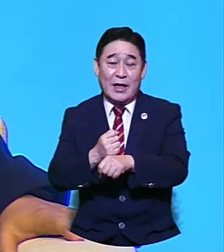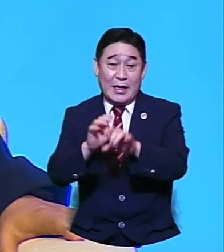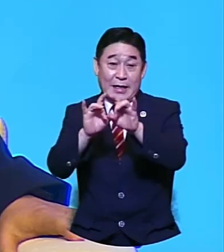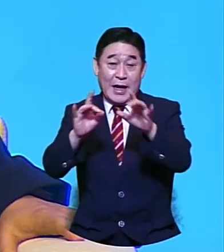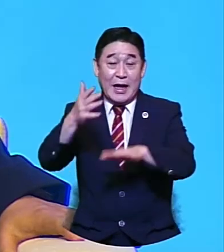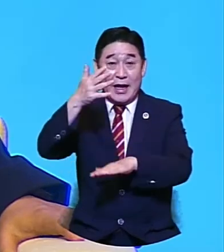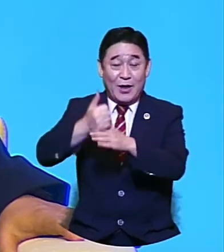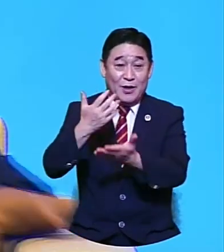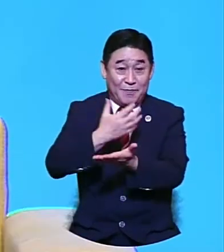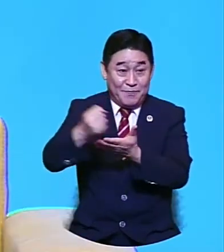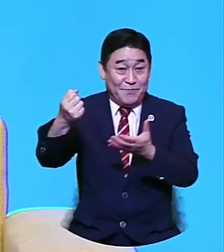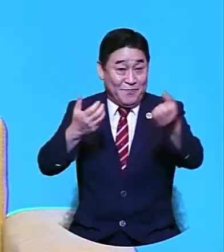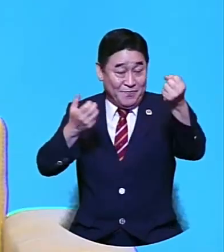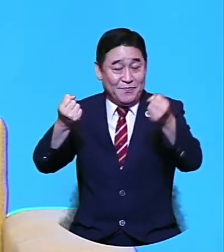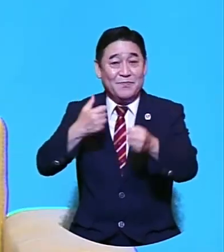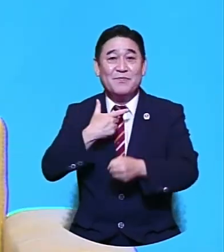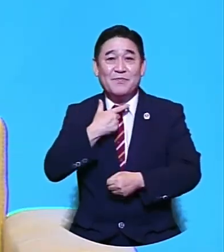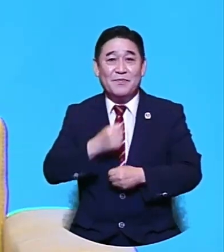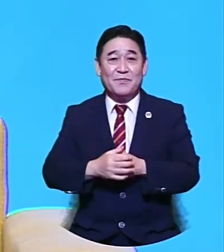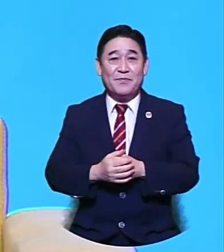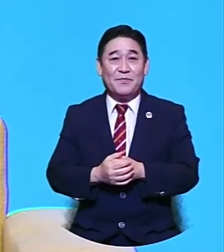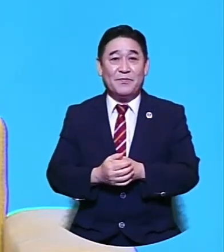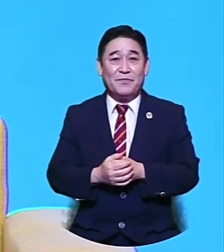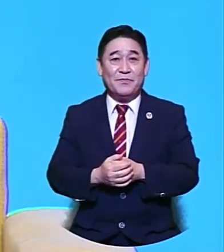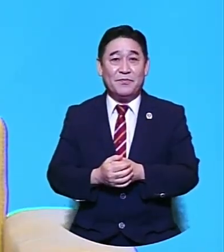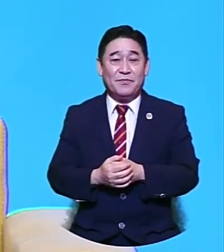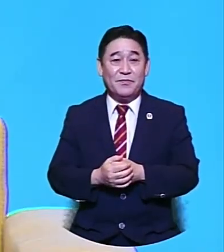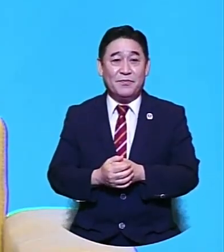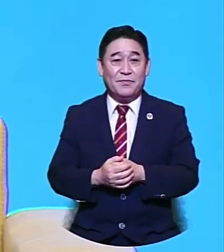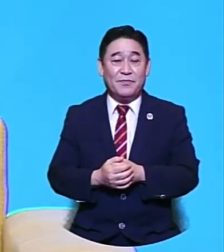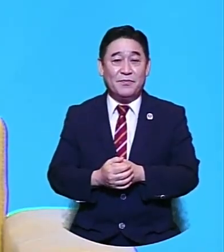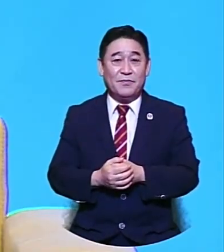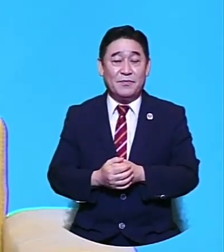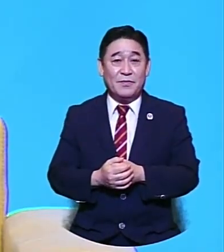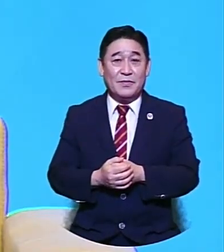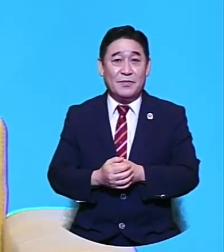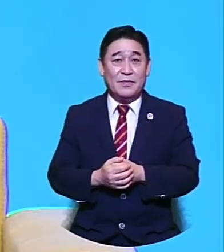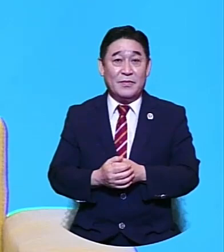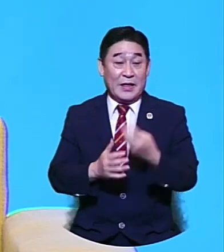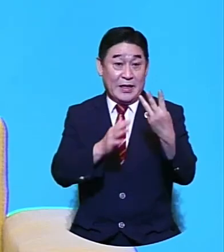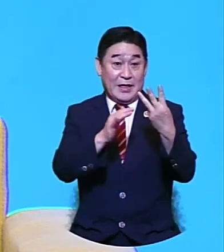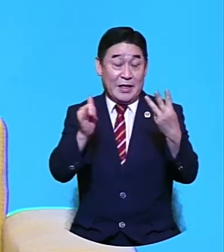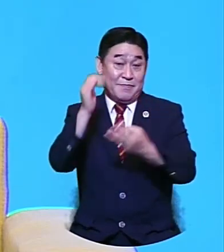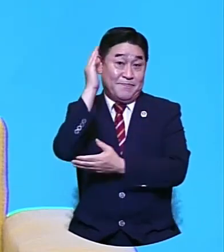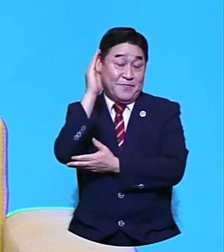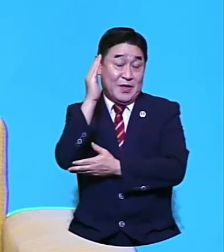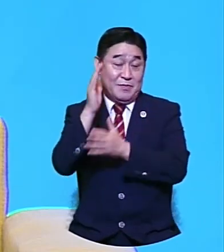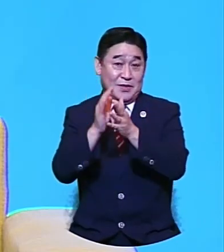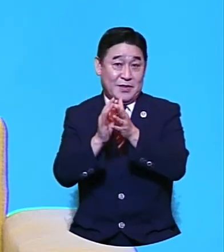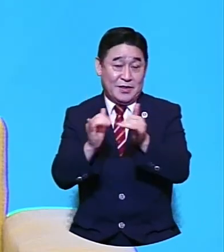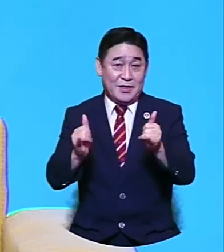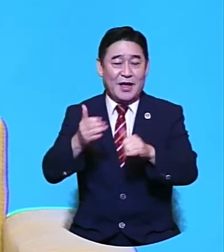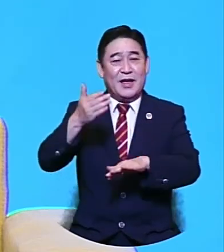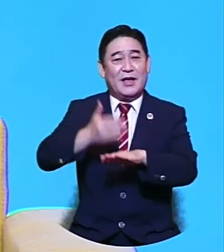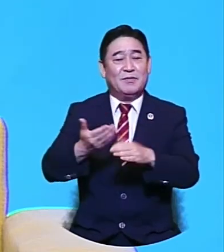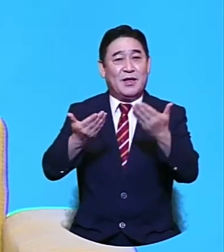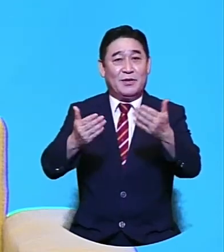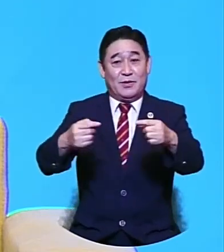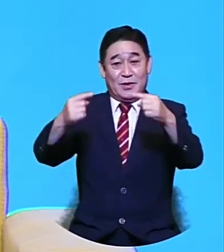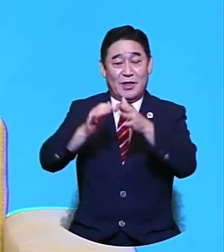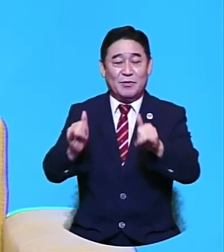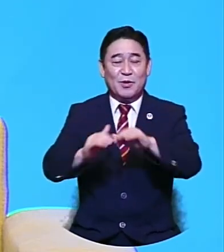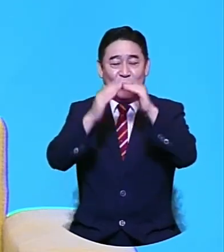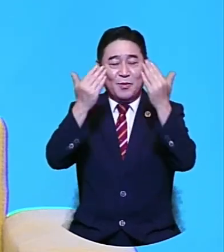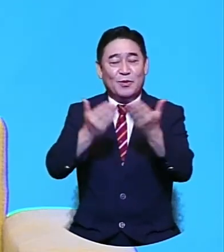especially ask all of you to thank all three speakers and all the participants. Thank you, and let